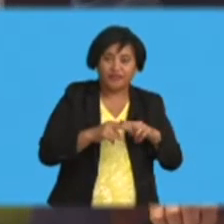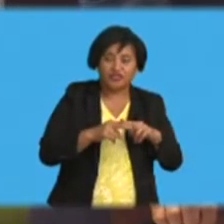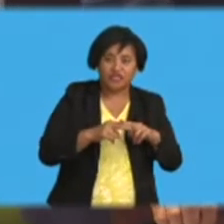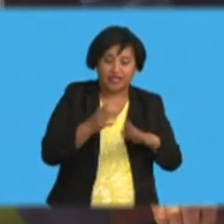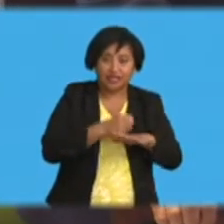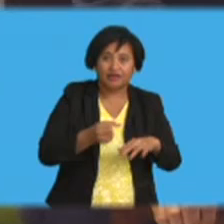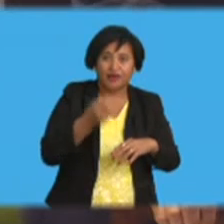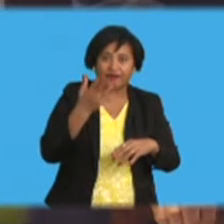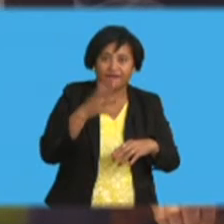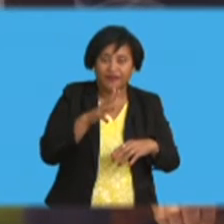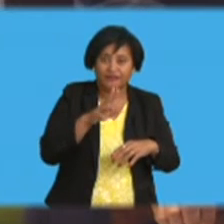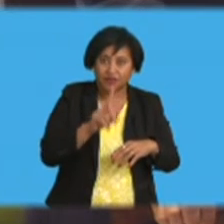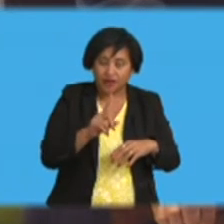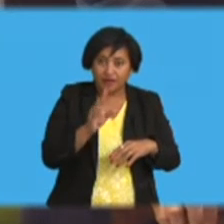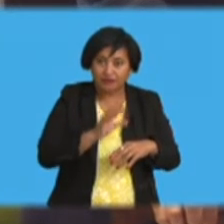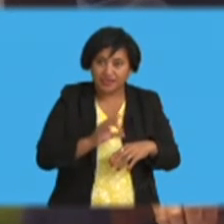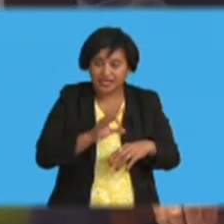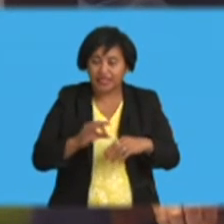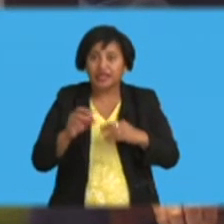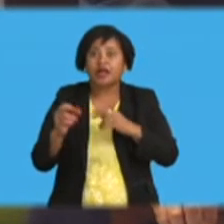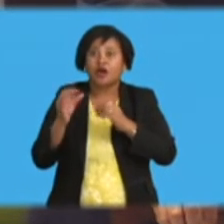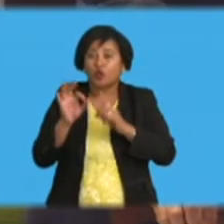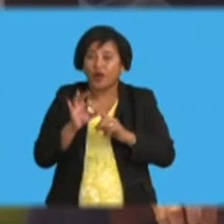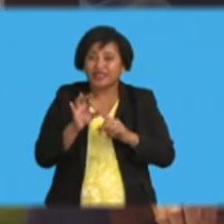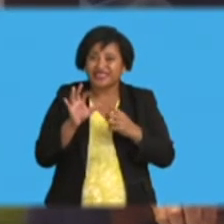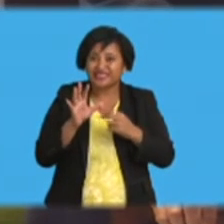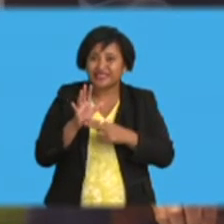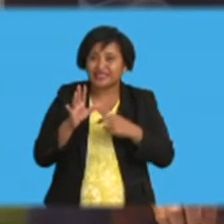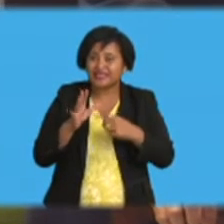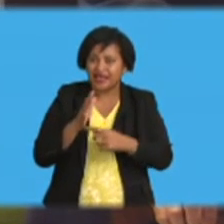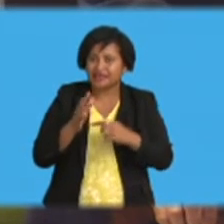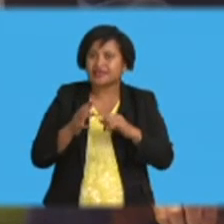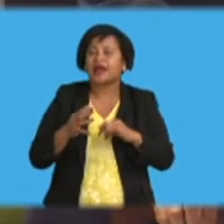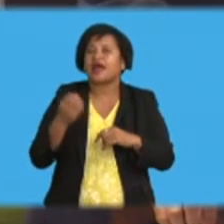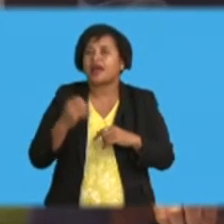46.3%, Air New Zealand owns 1.9%, Government of Kiribati owns